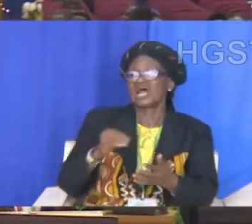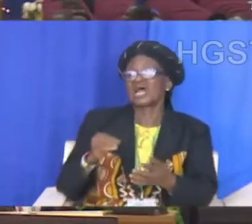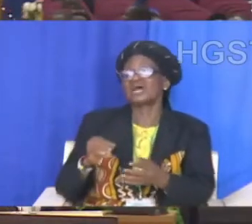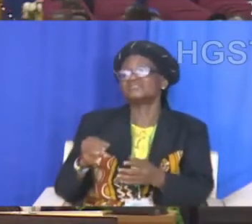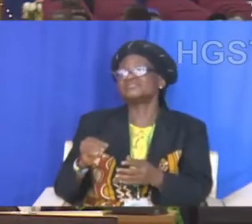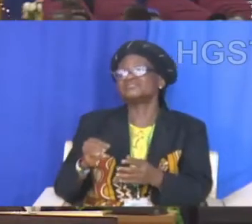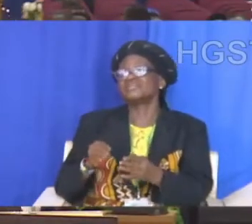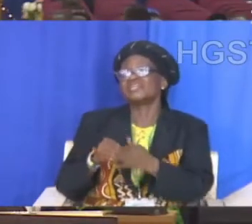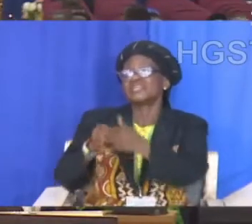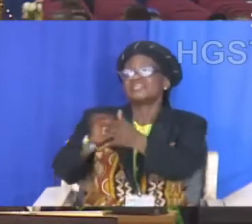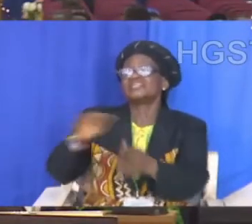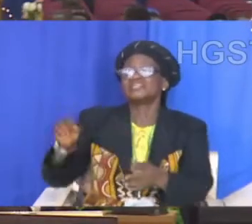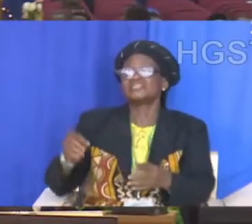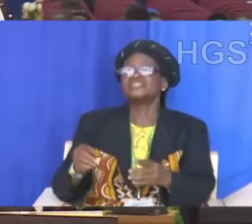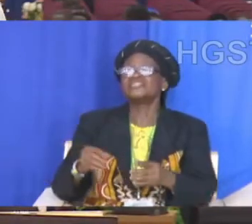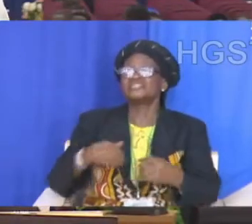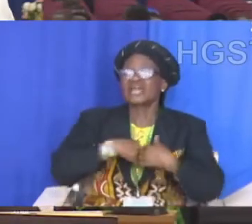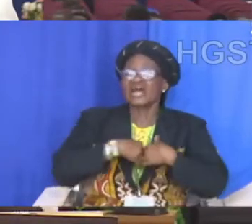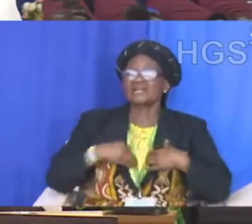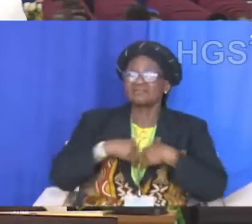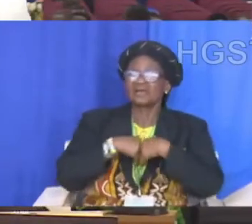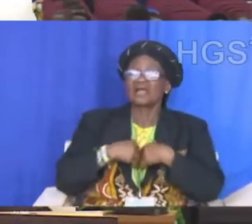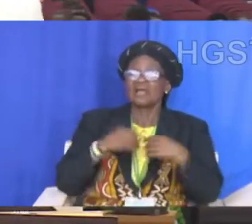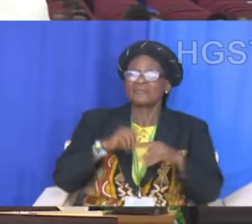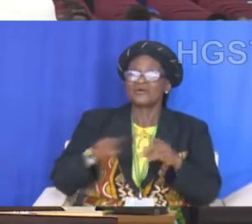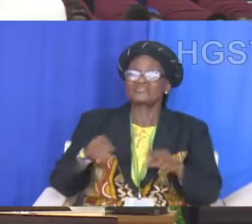But after he had his turnaround,